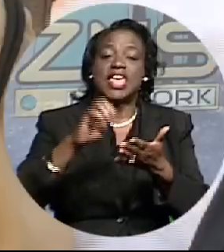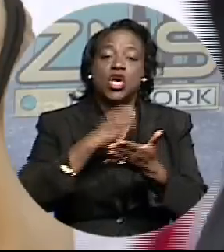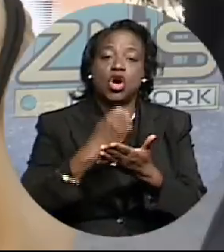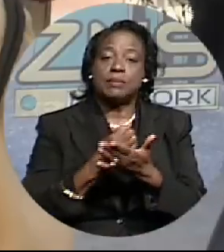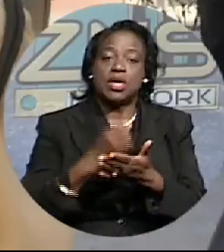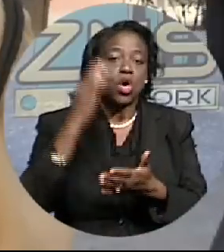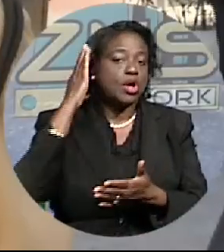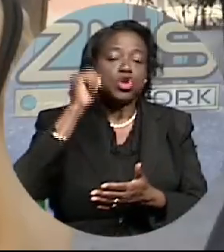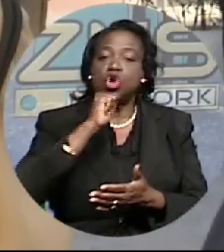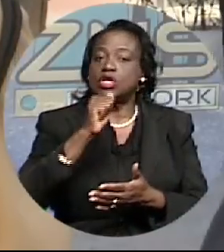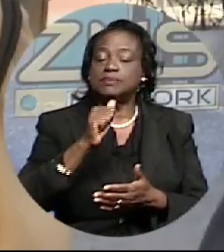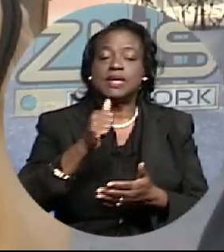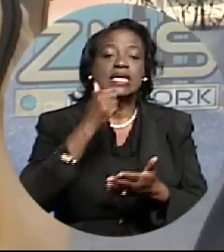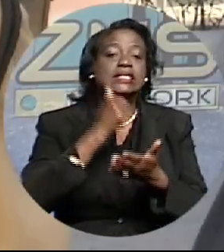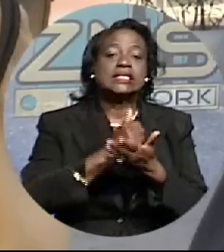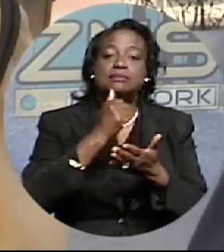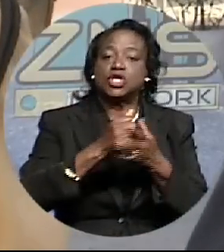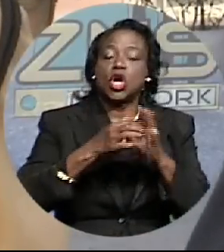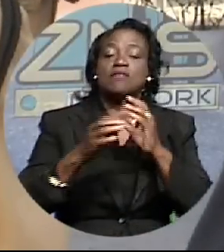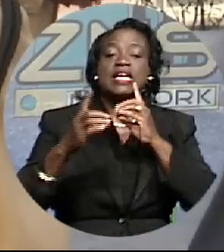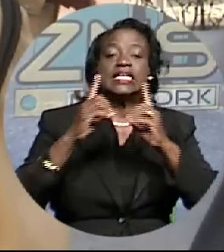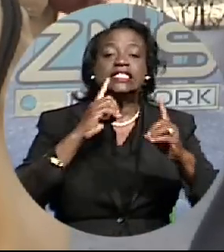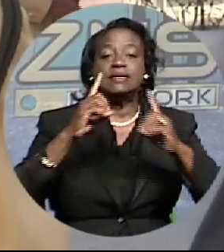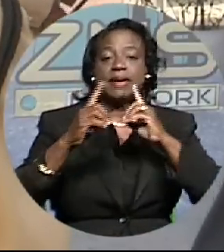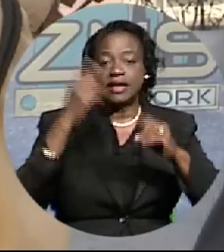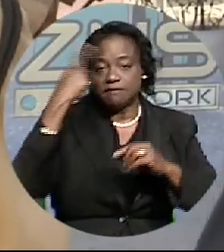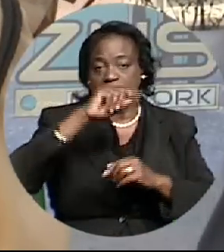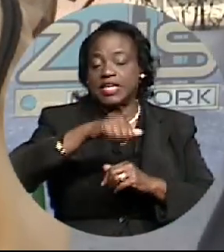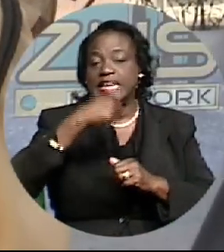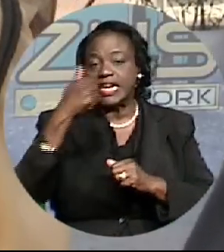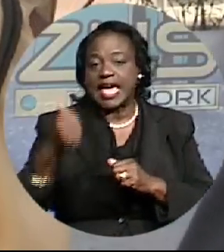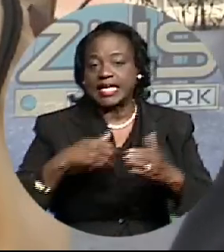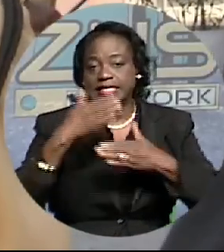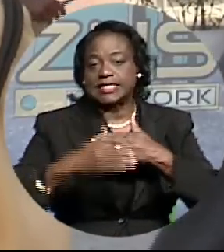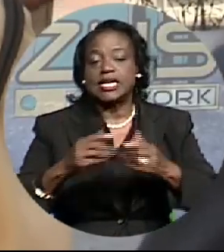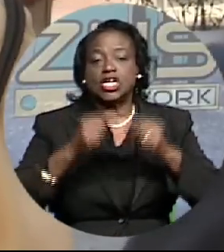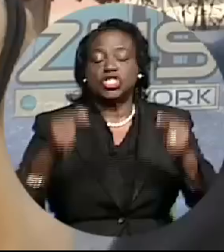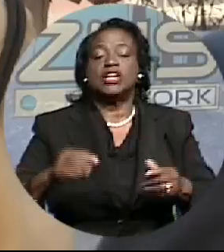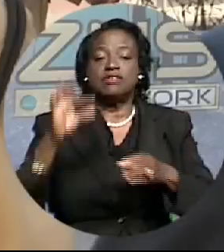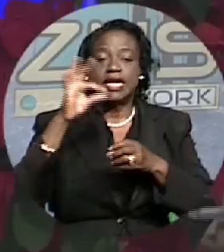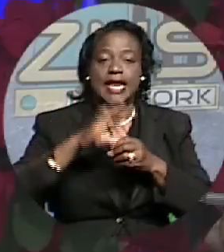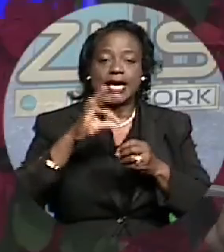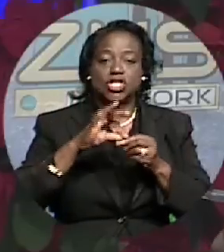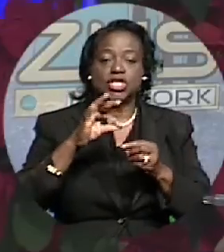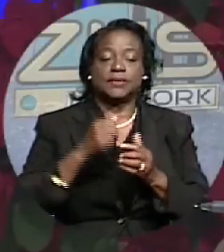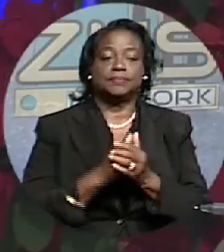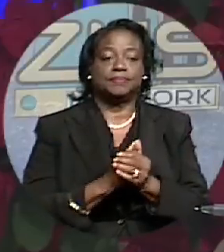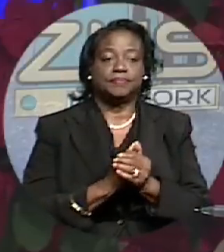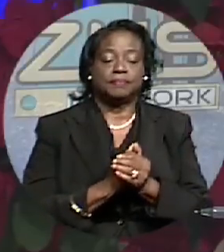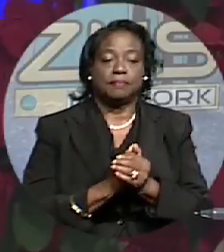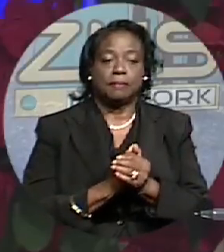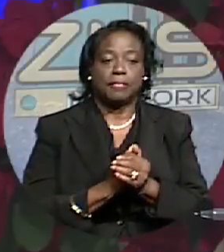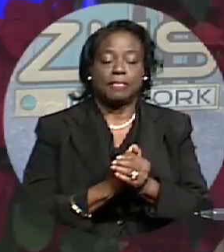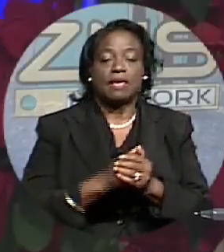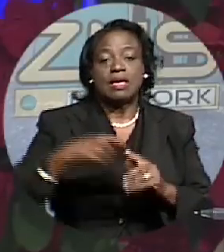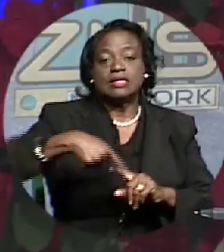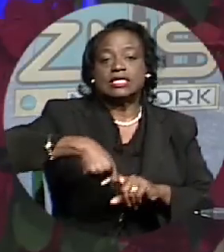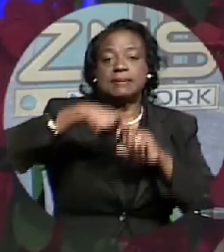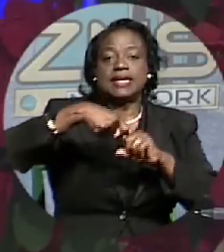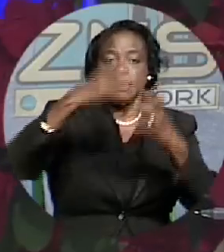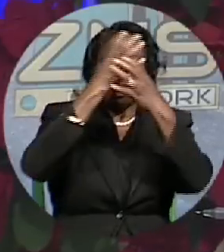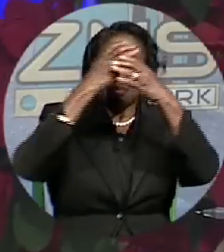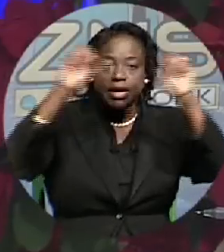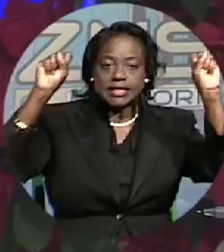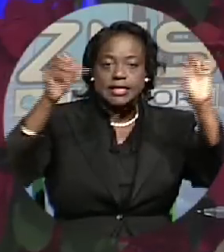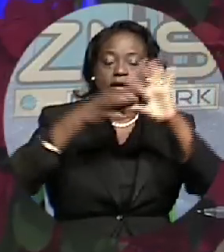subject of debate for the next general election. Clint Watson, ZNS Network News. Well, the suspended president of the Bahamas